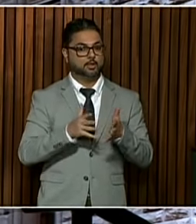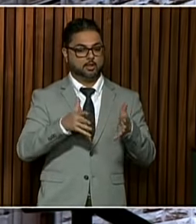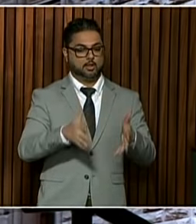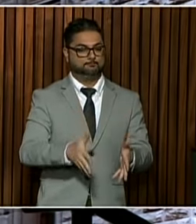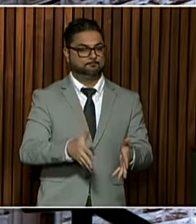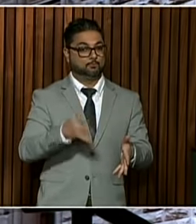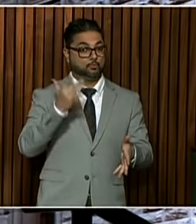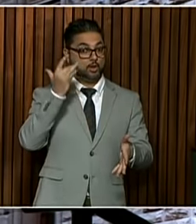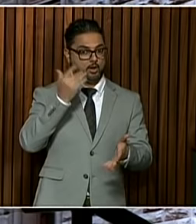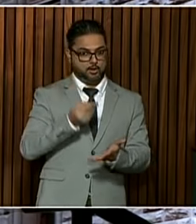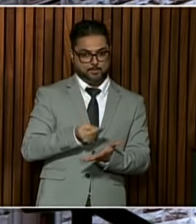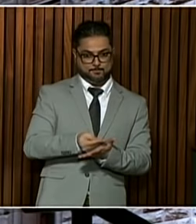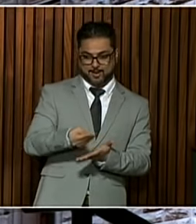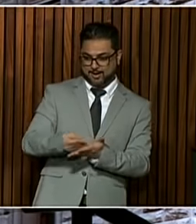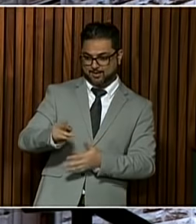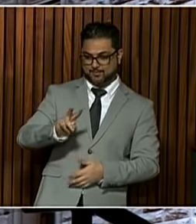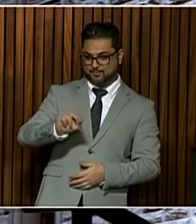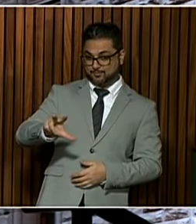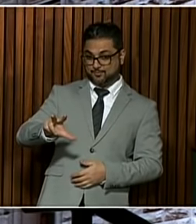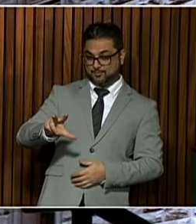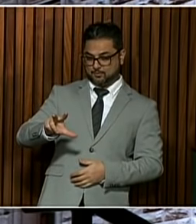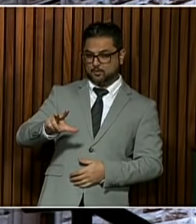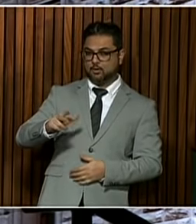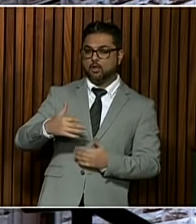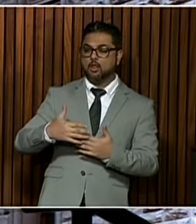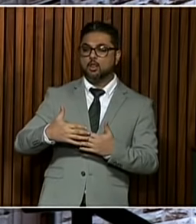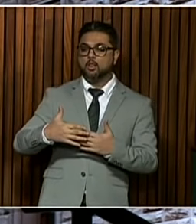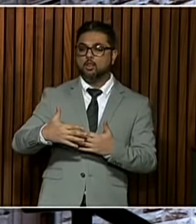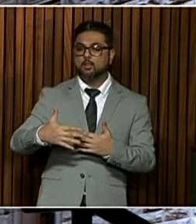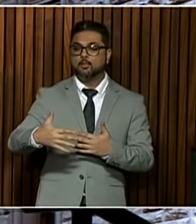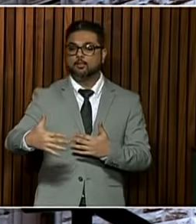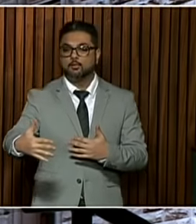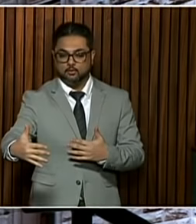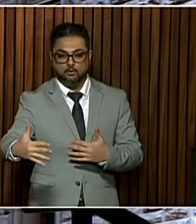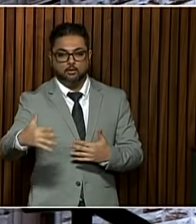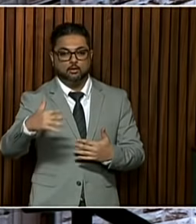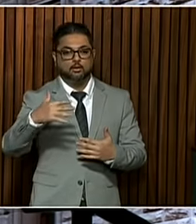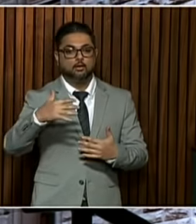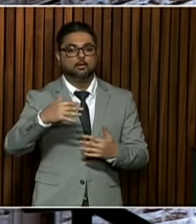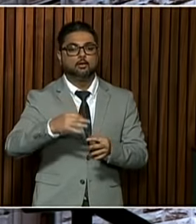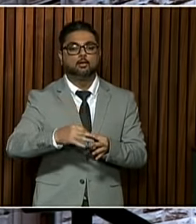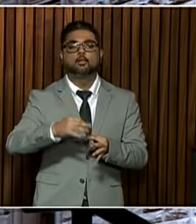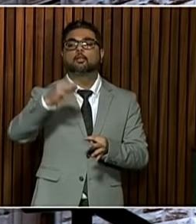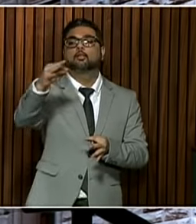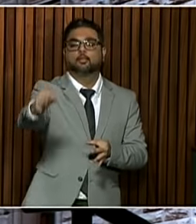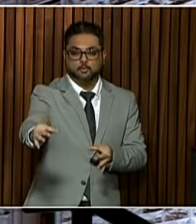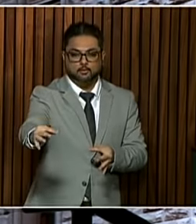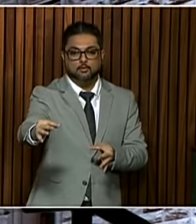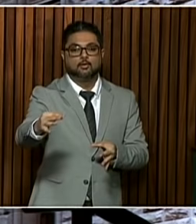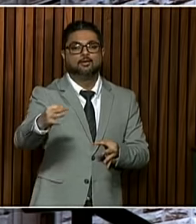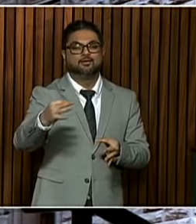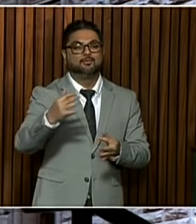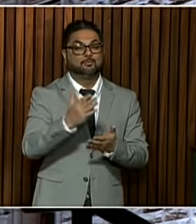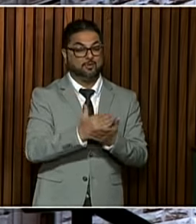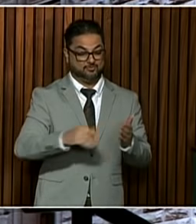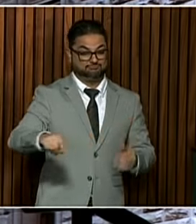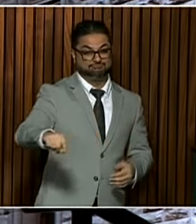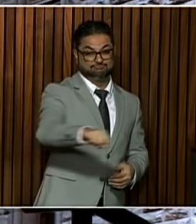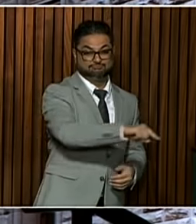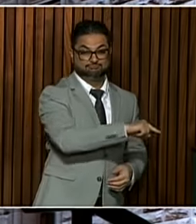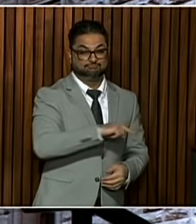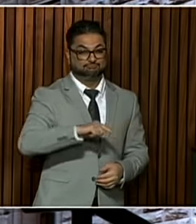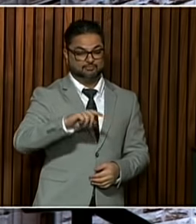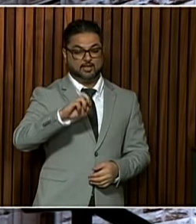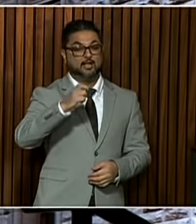some replenishing of certain supplies and stocks and that. So some have expired quite a while ago, and some have just expired. As a